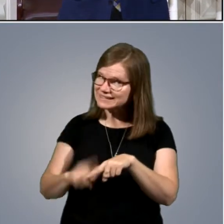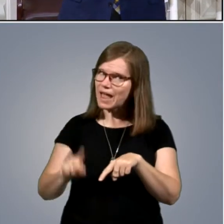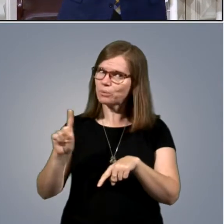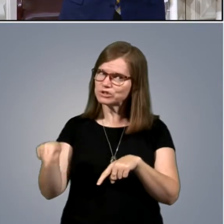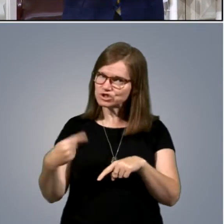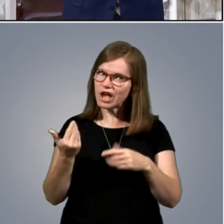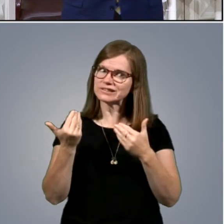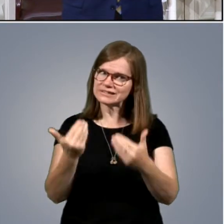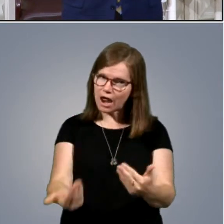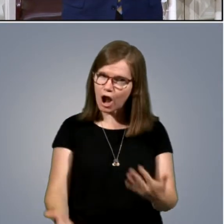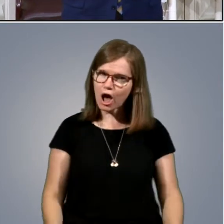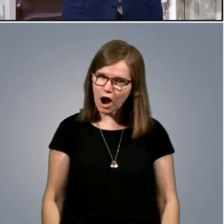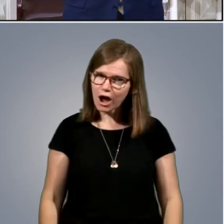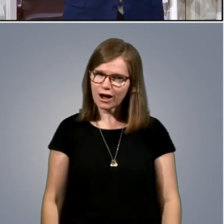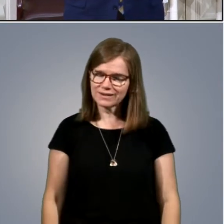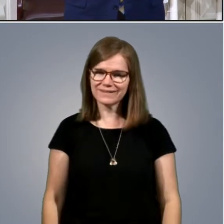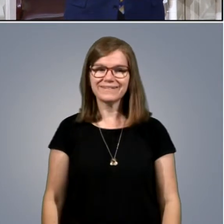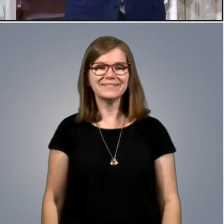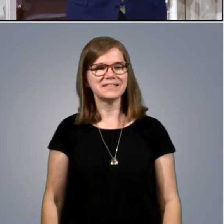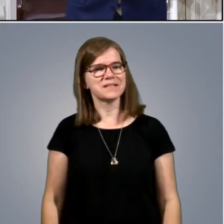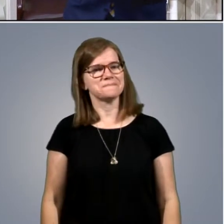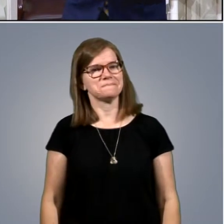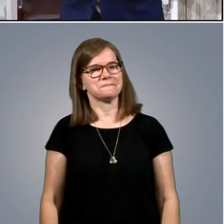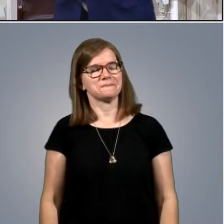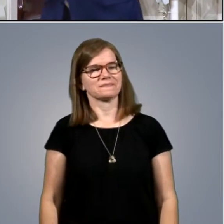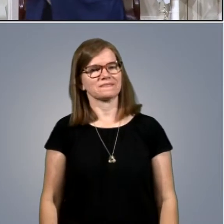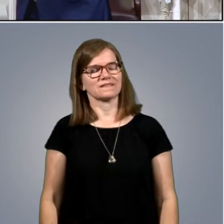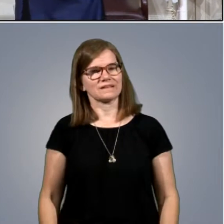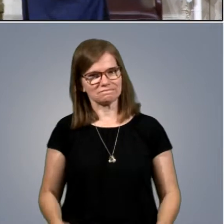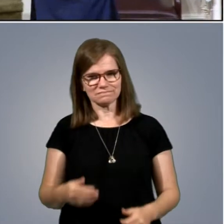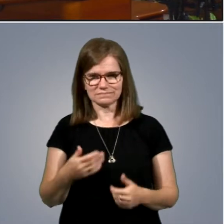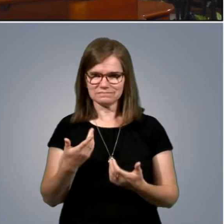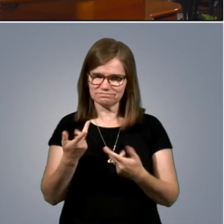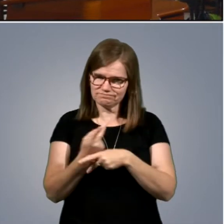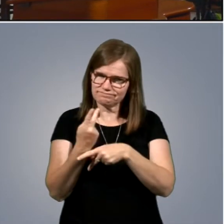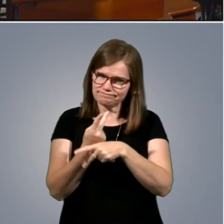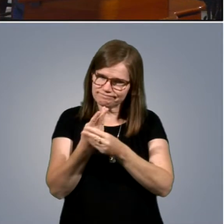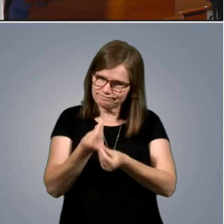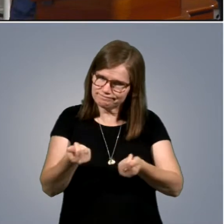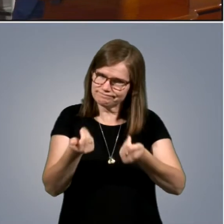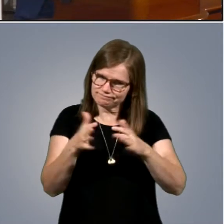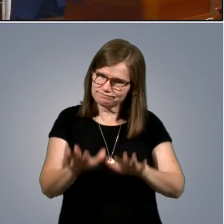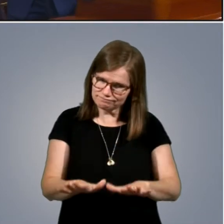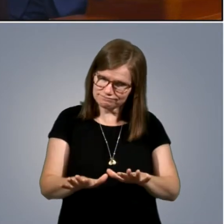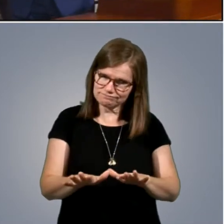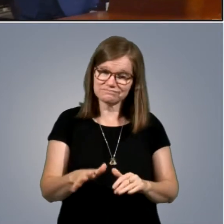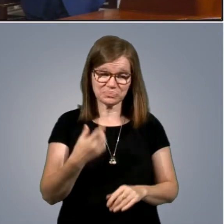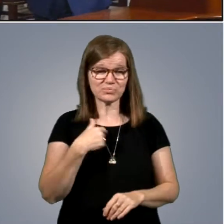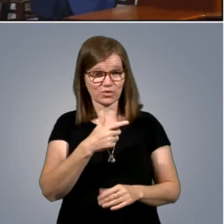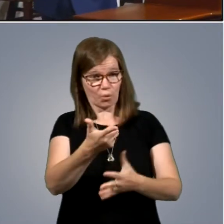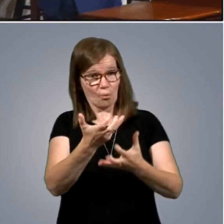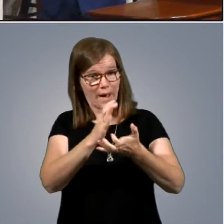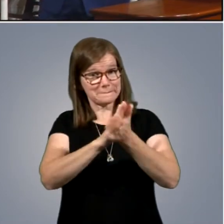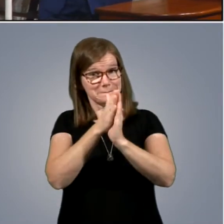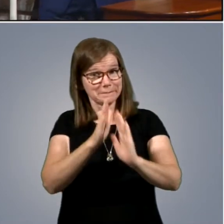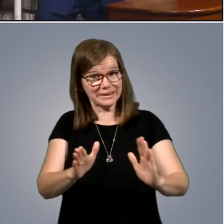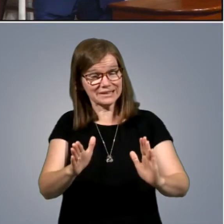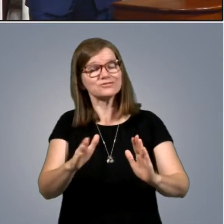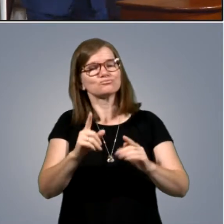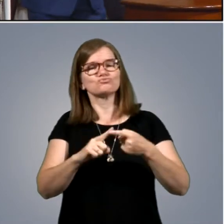get along, you know? All right, let's work through this. But you want to have peace to make progress.